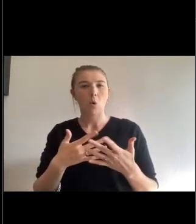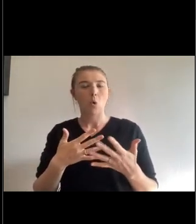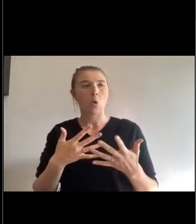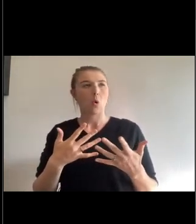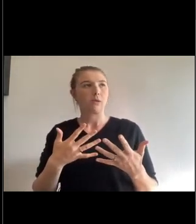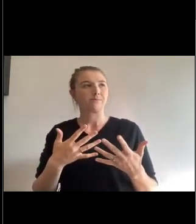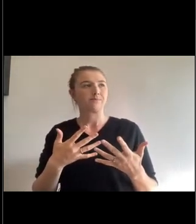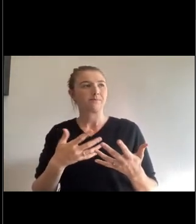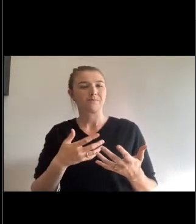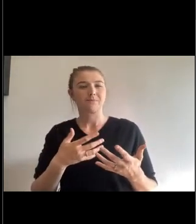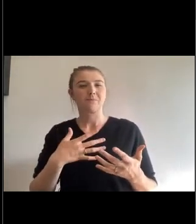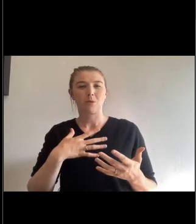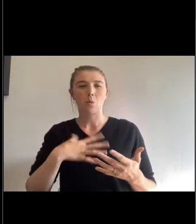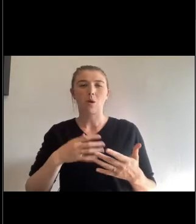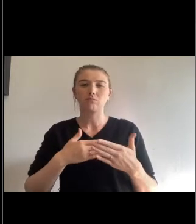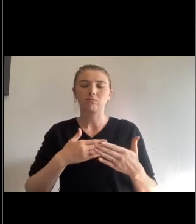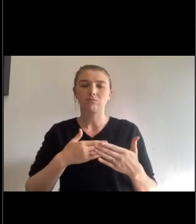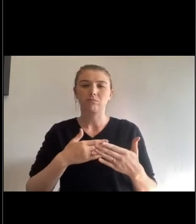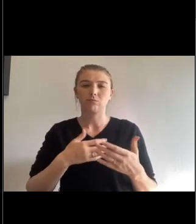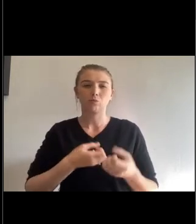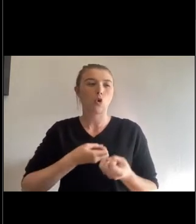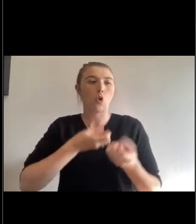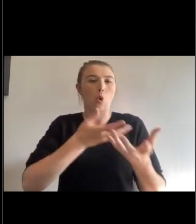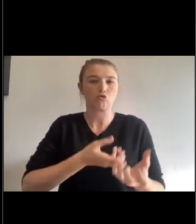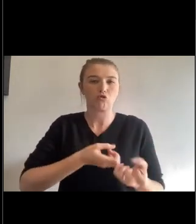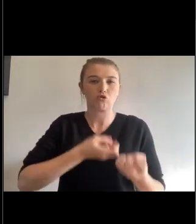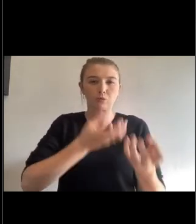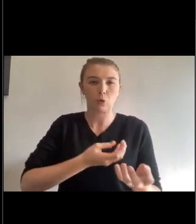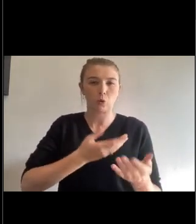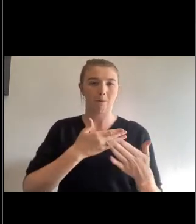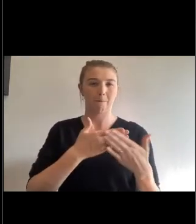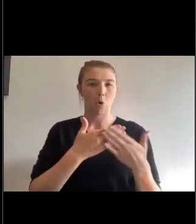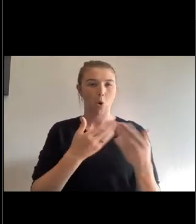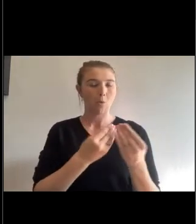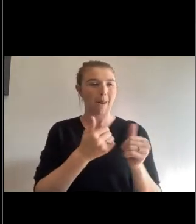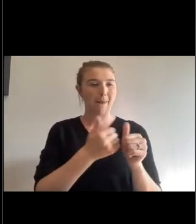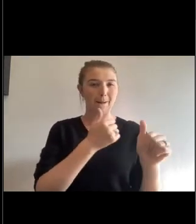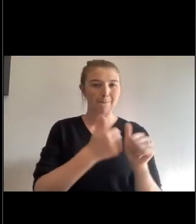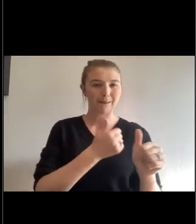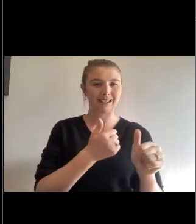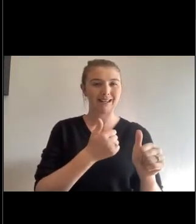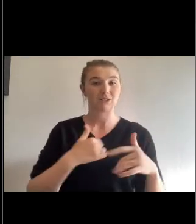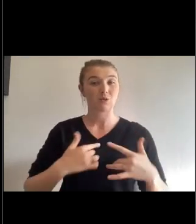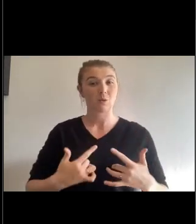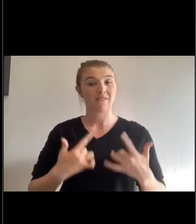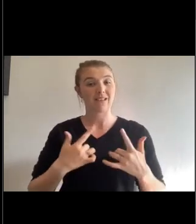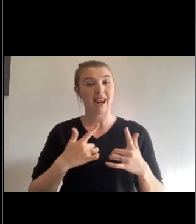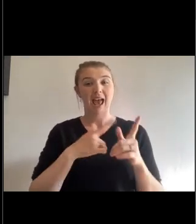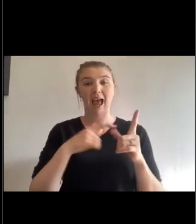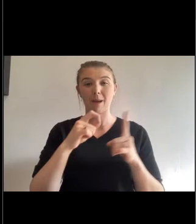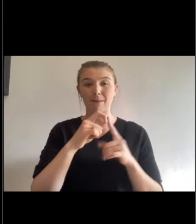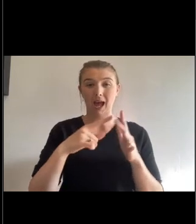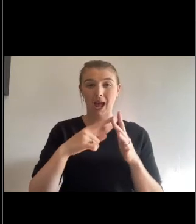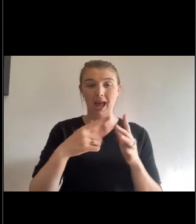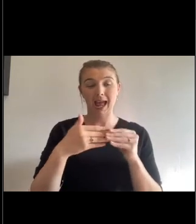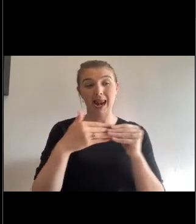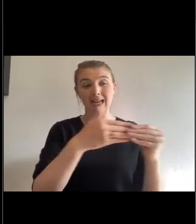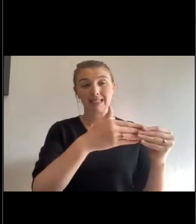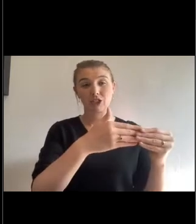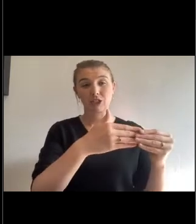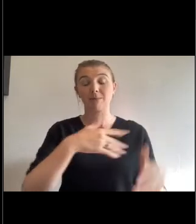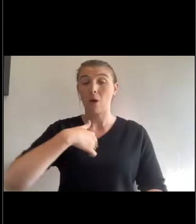wanted to contribute more to the company. And I felt like API leadership was something that I wanted to do, but